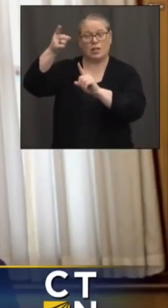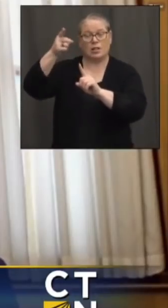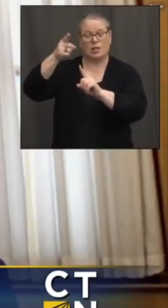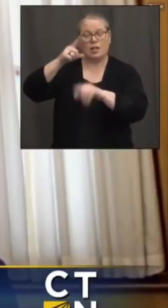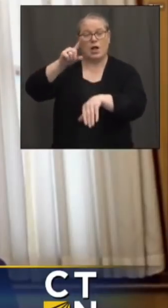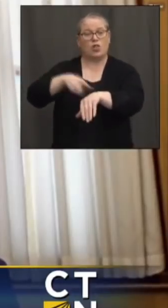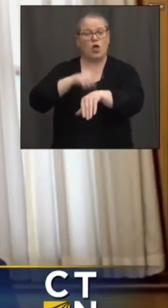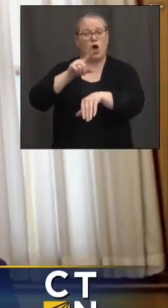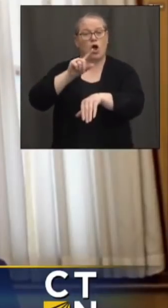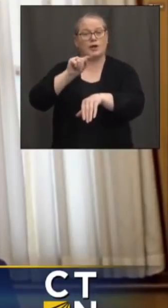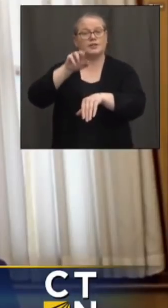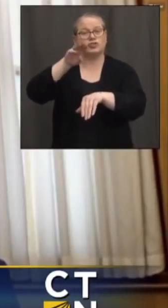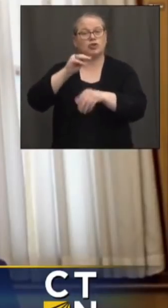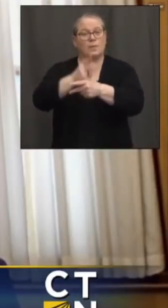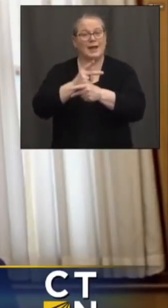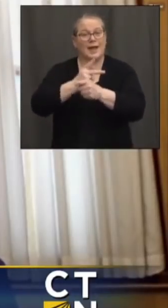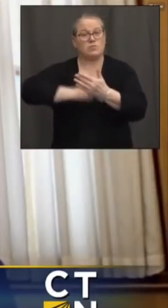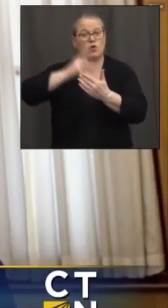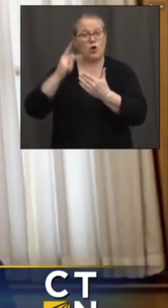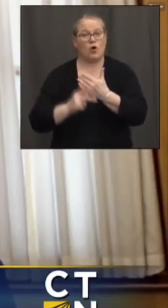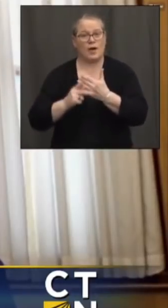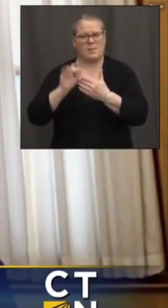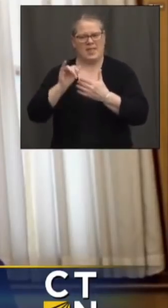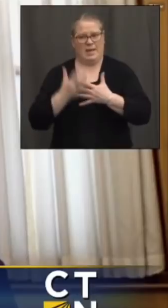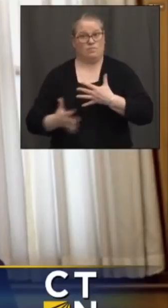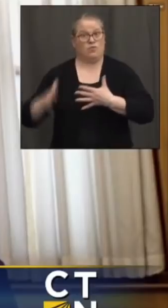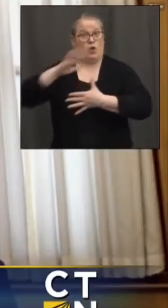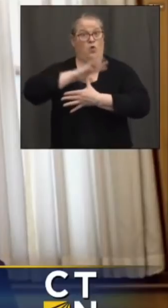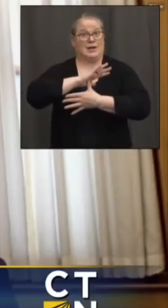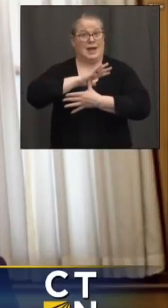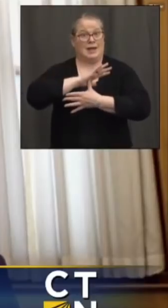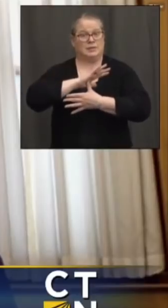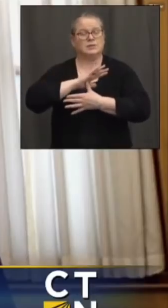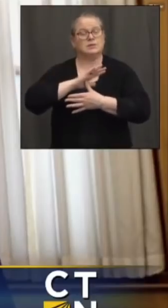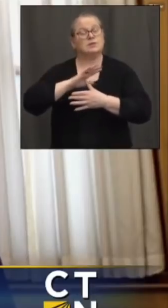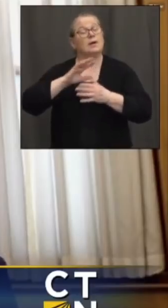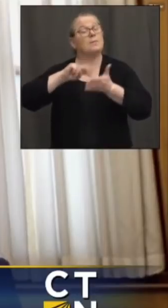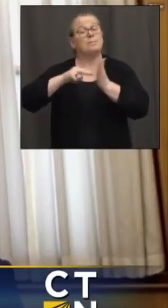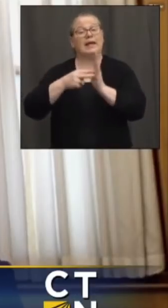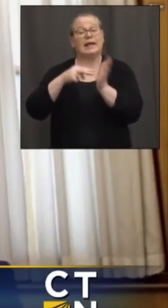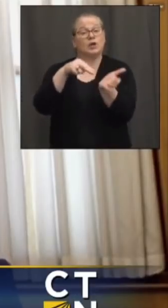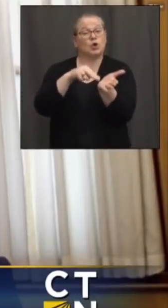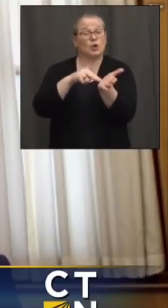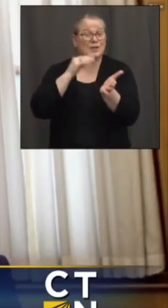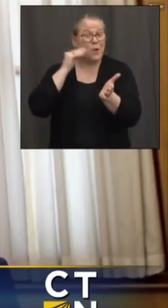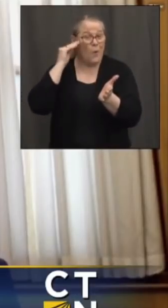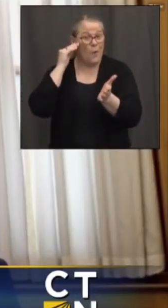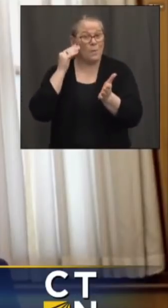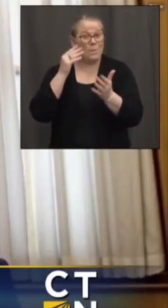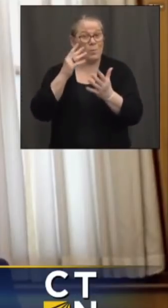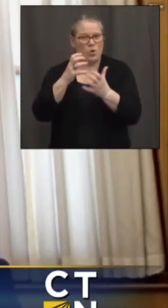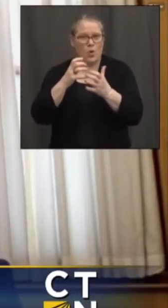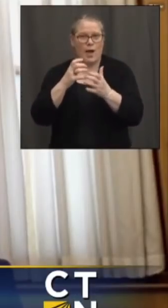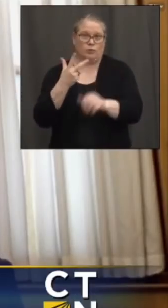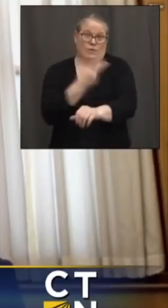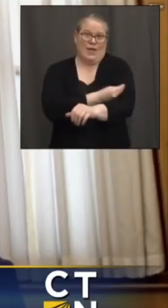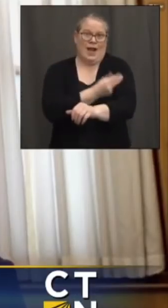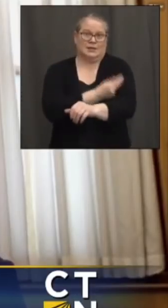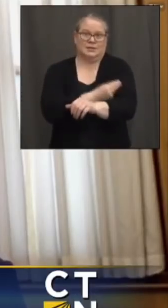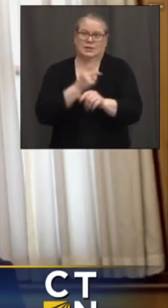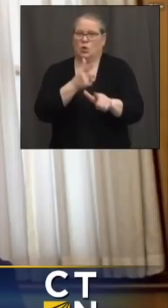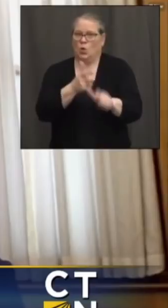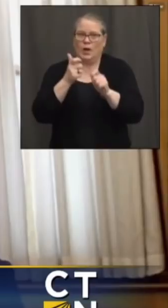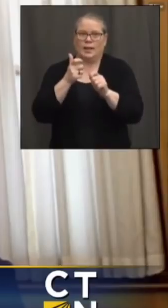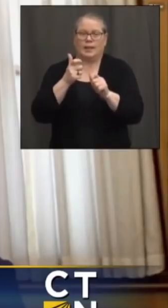long-term care program as early as we possibly could, we wanted to get our nursing homes vaccinated as quickly as possible using the